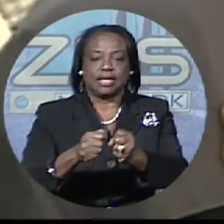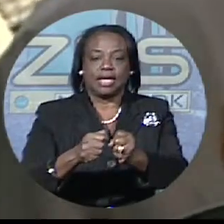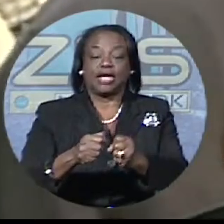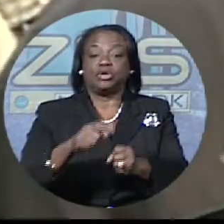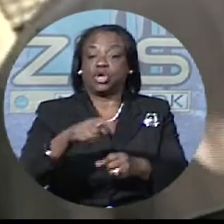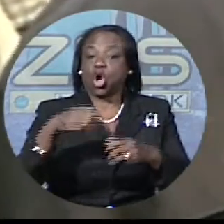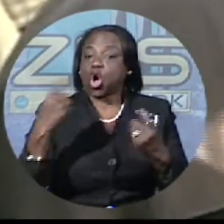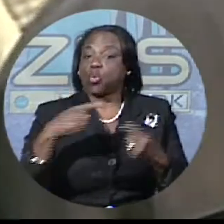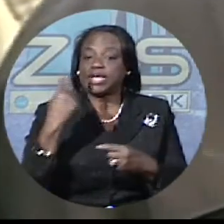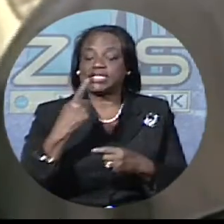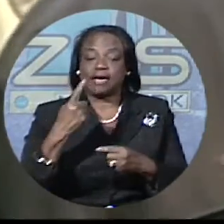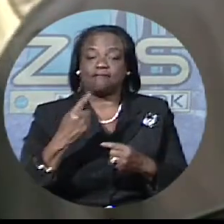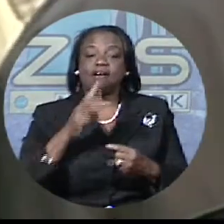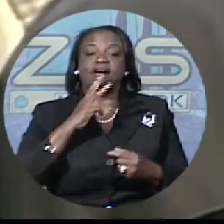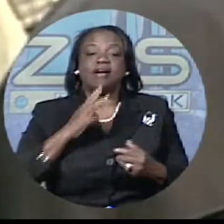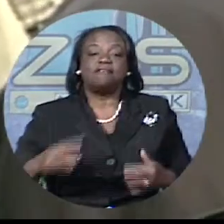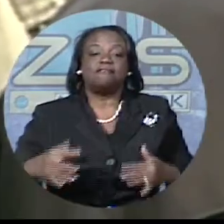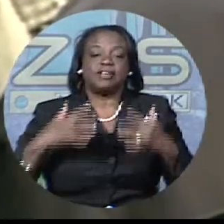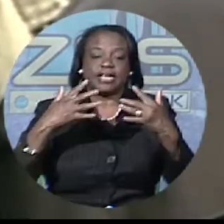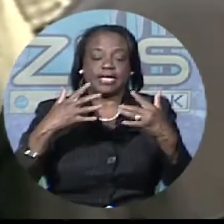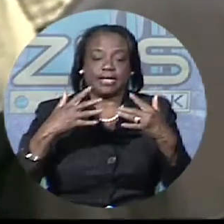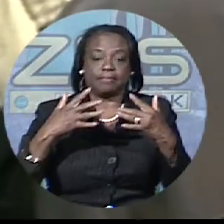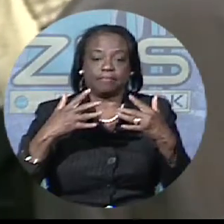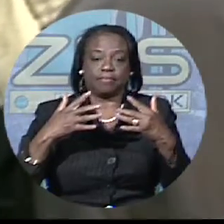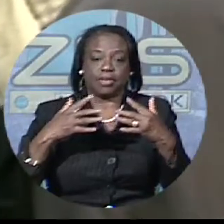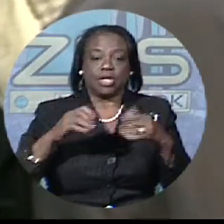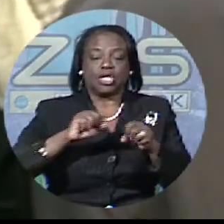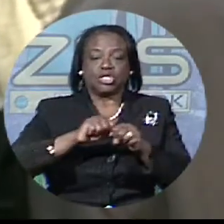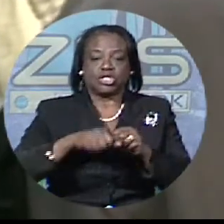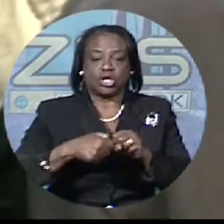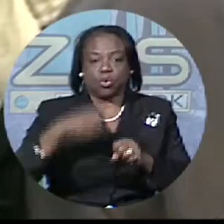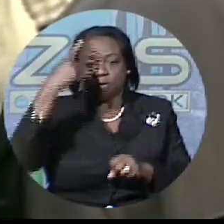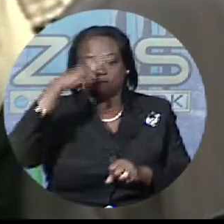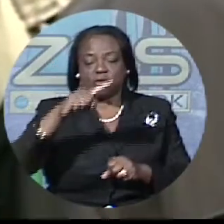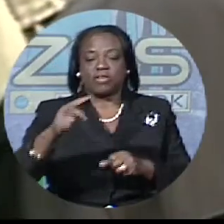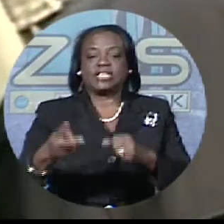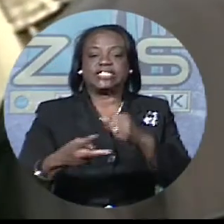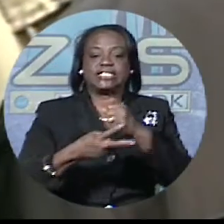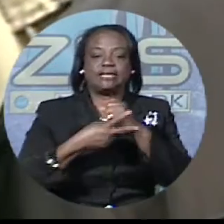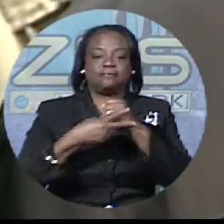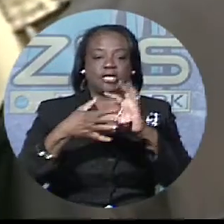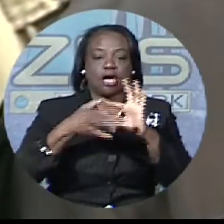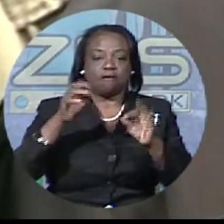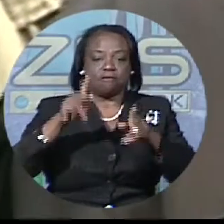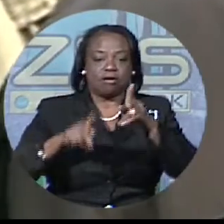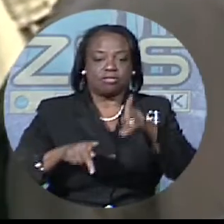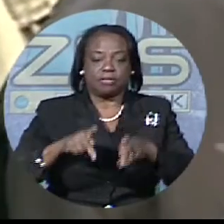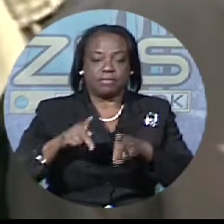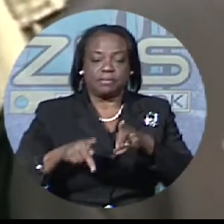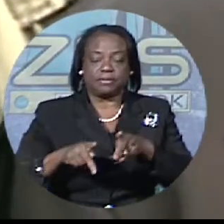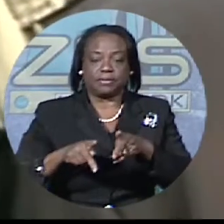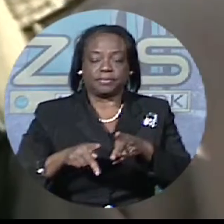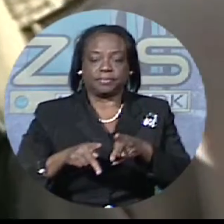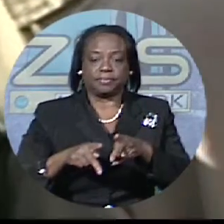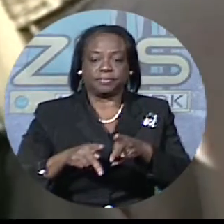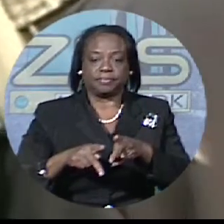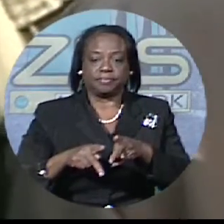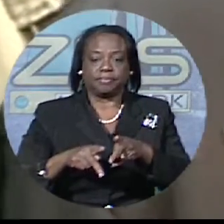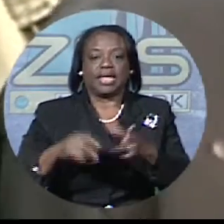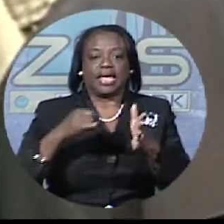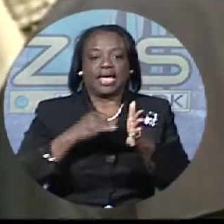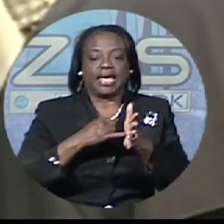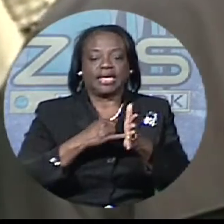flooding, and for the safety of residents, even though it